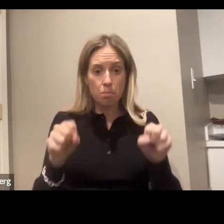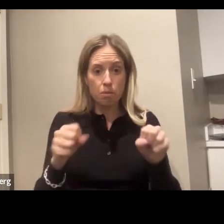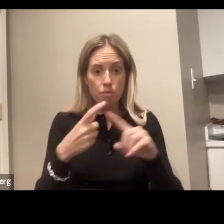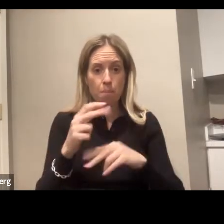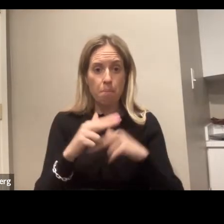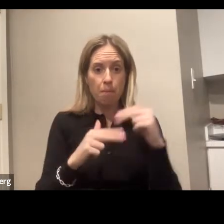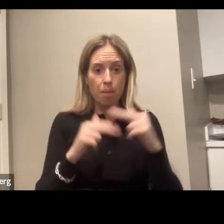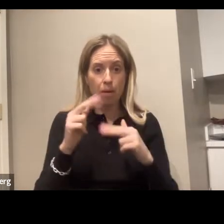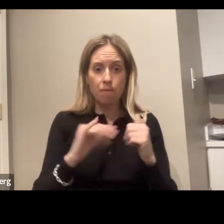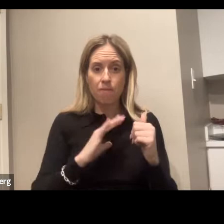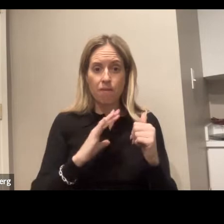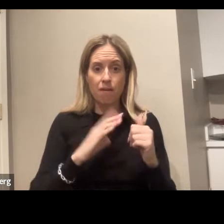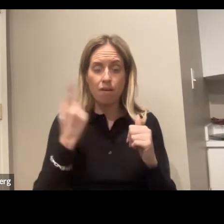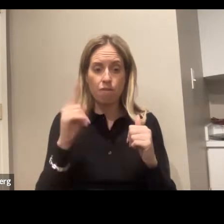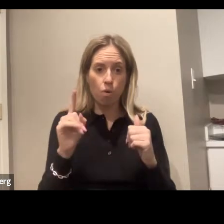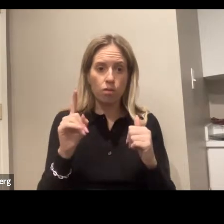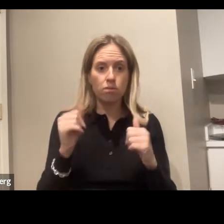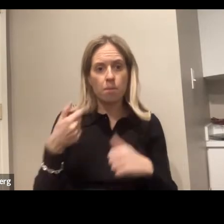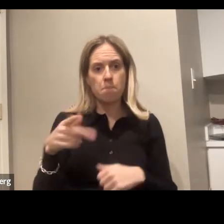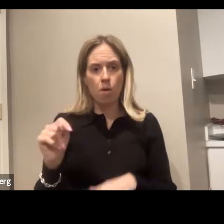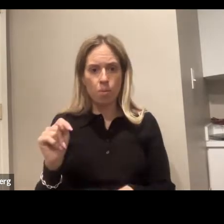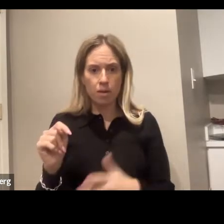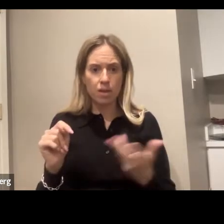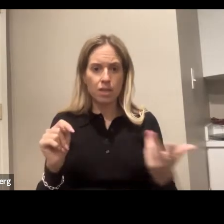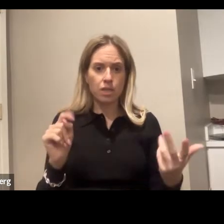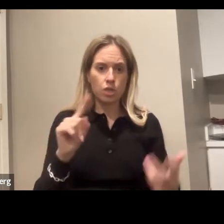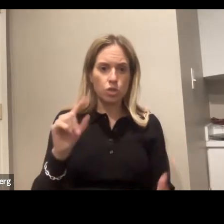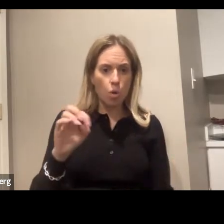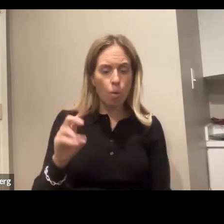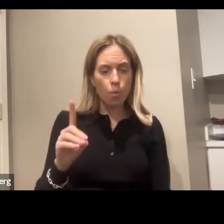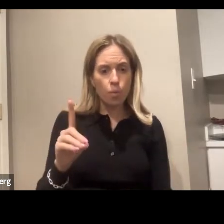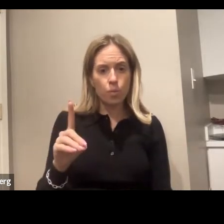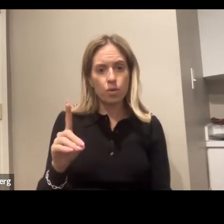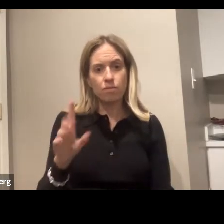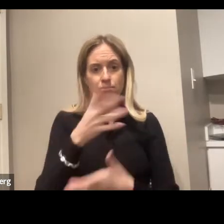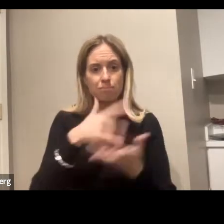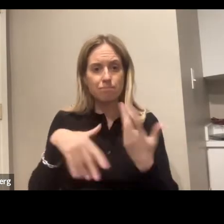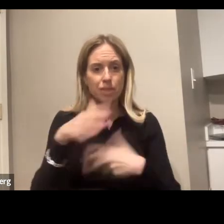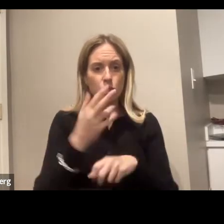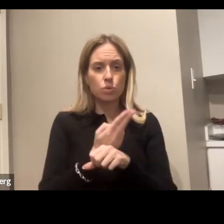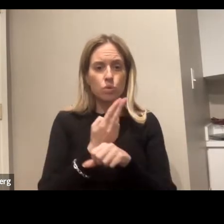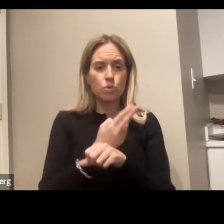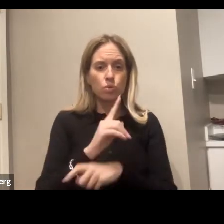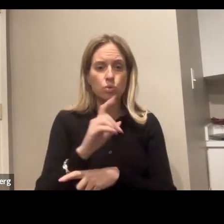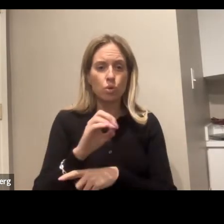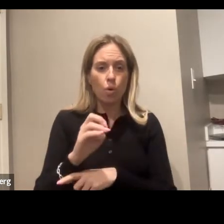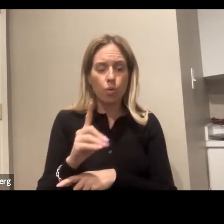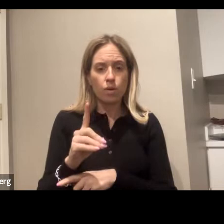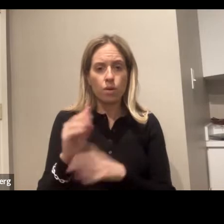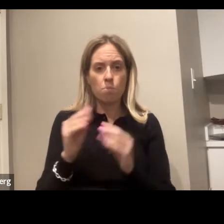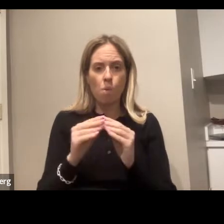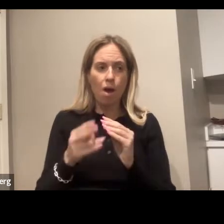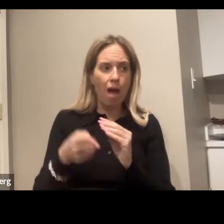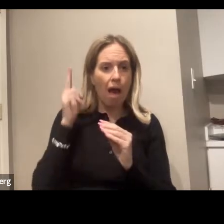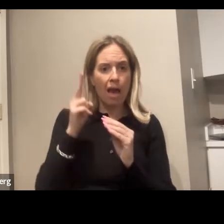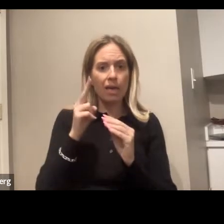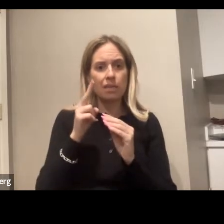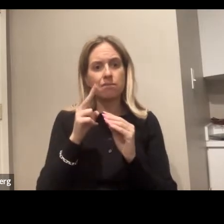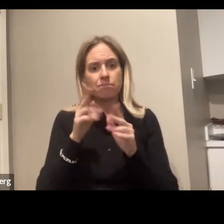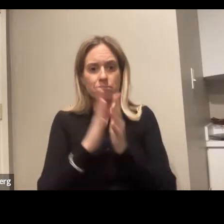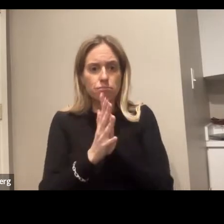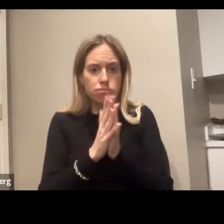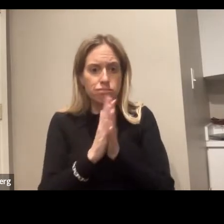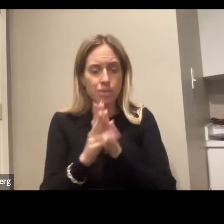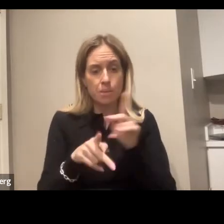is fine for a residential apartment zoned, mixed use zones, higher density. That's not the intent